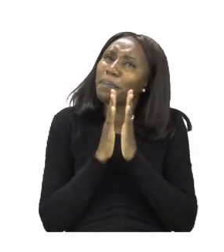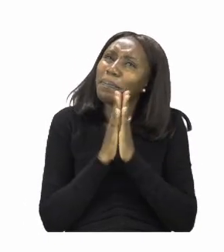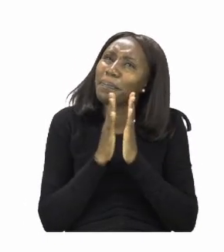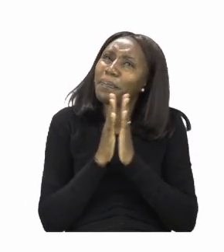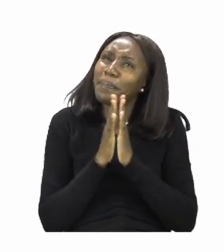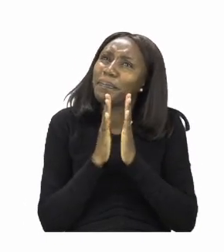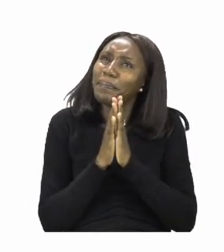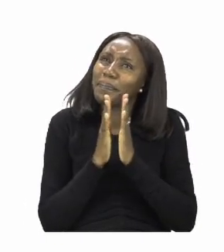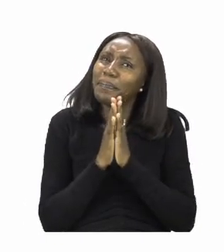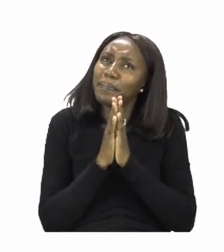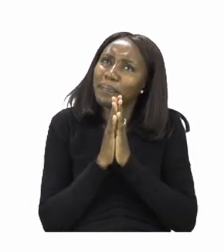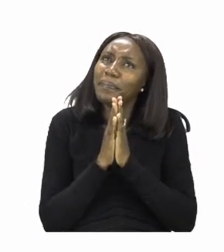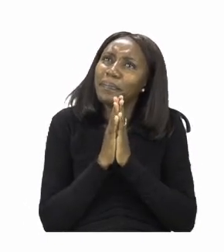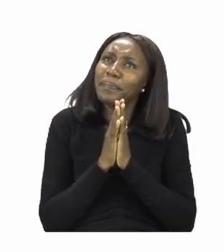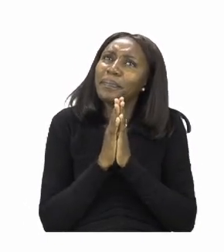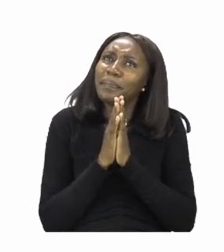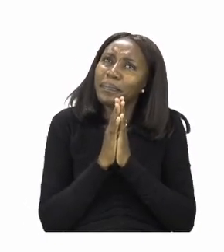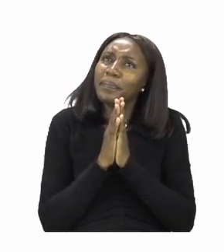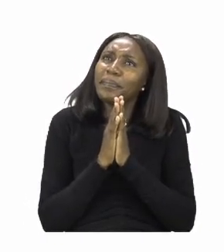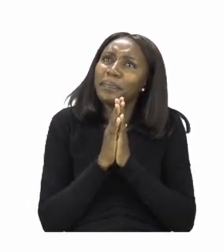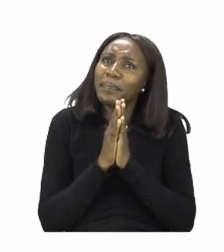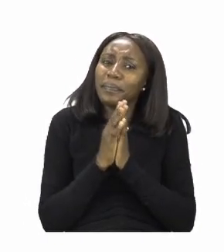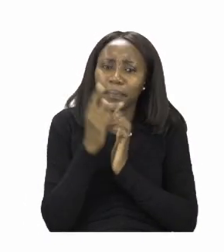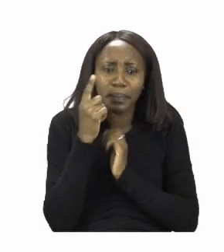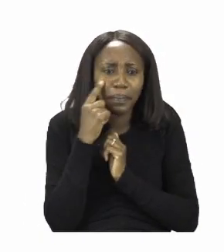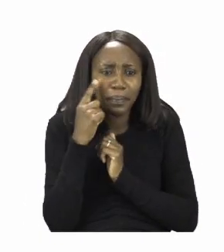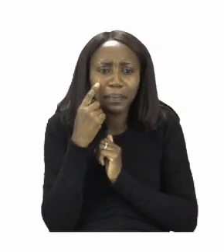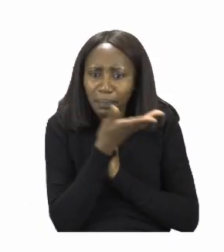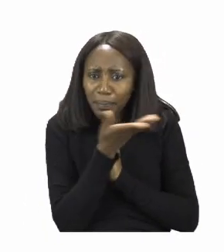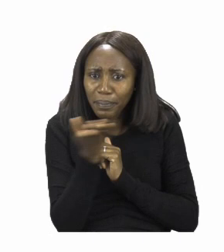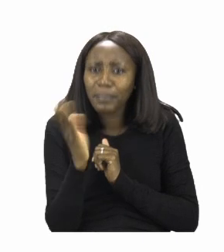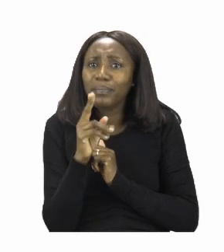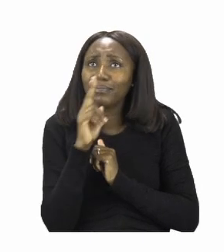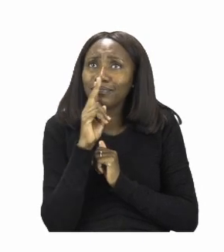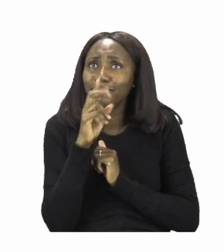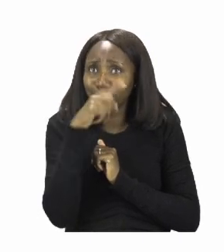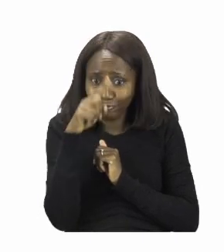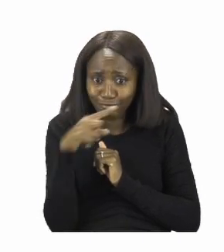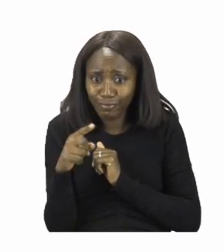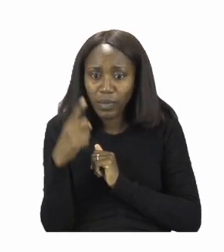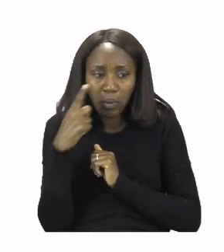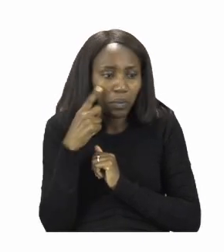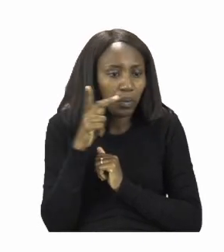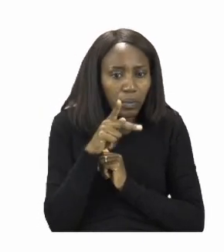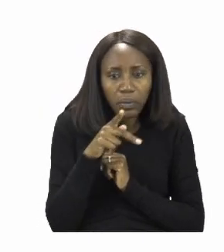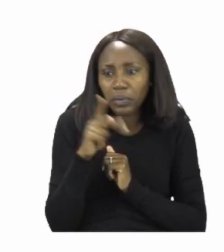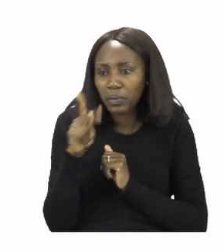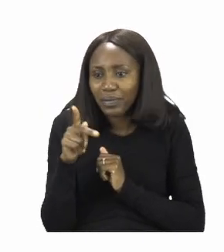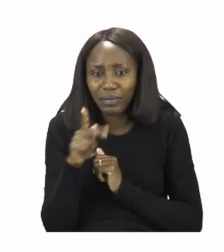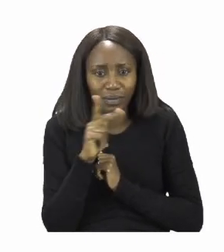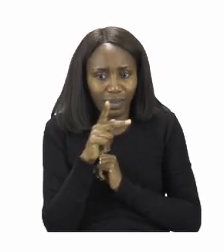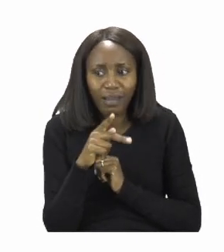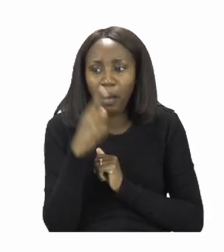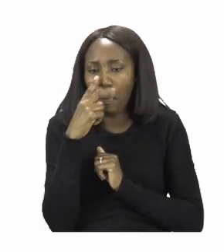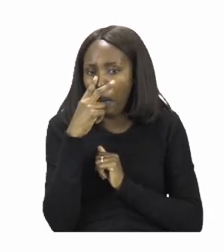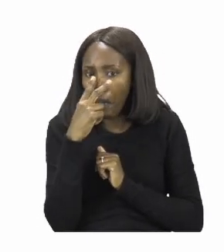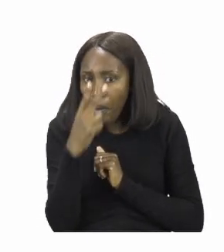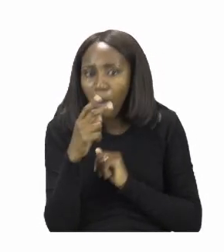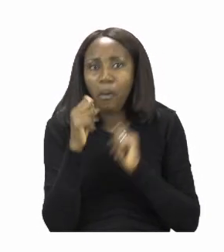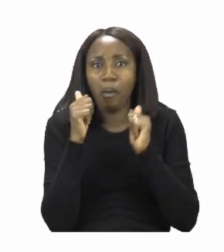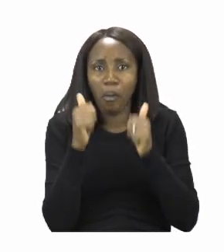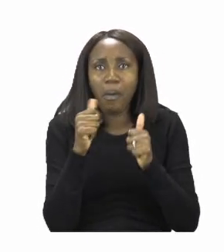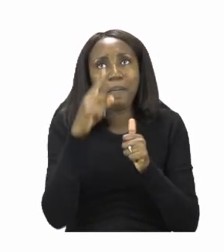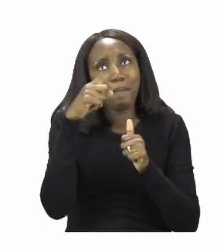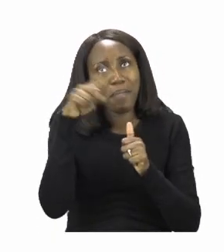that you know your answers are correct by checking for the first page, and please,